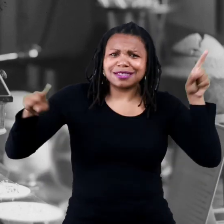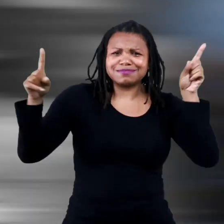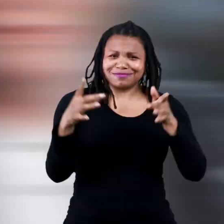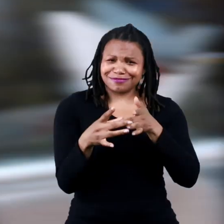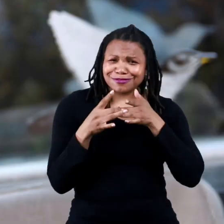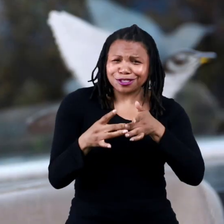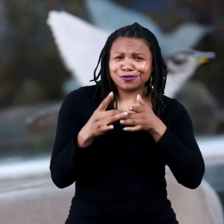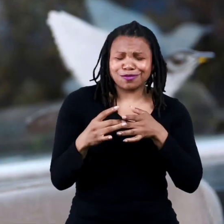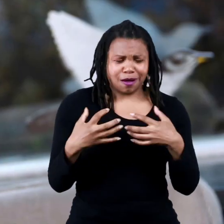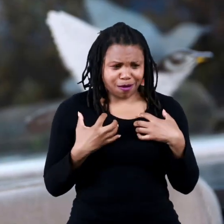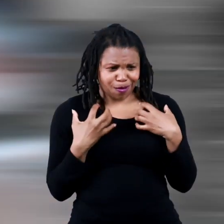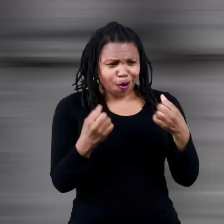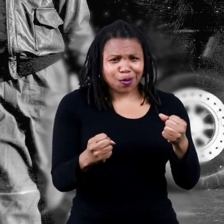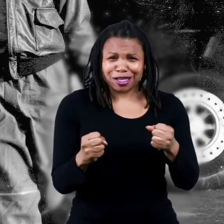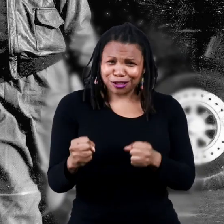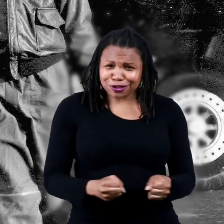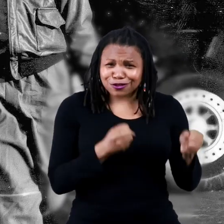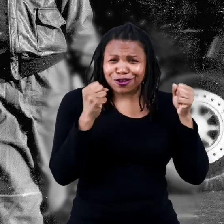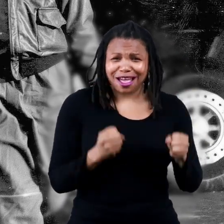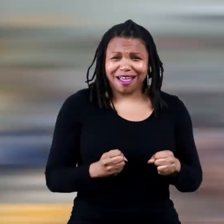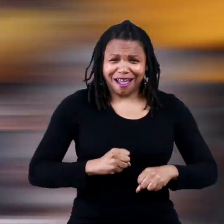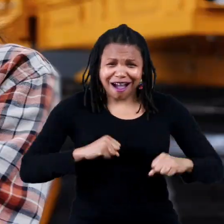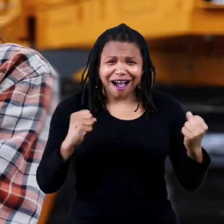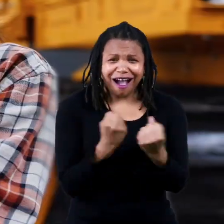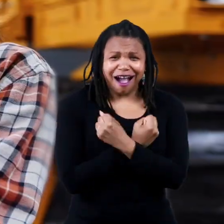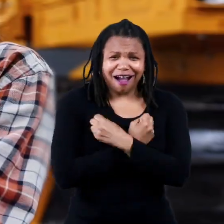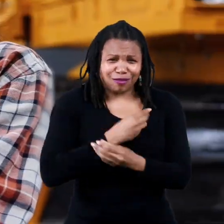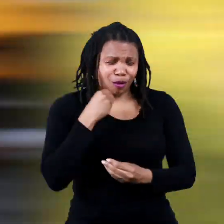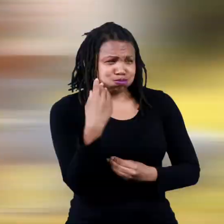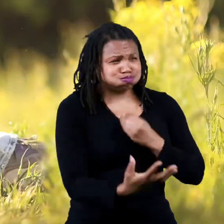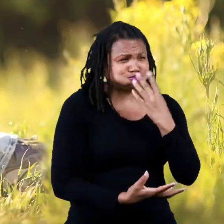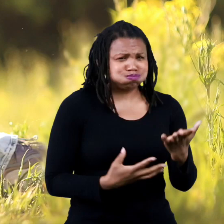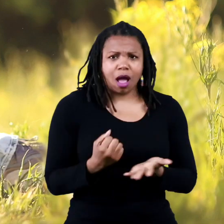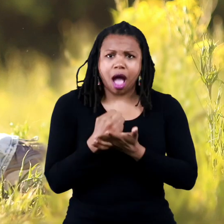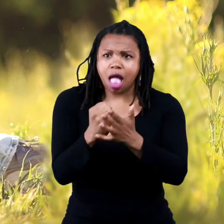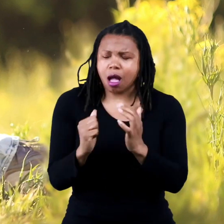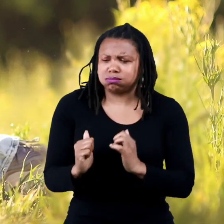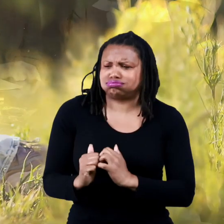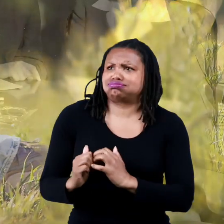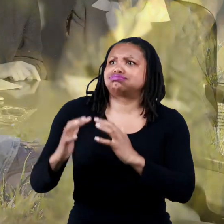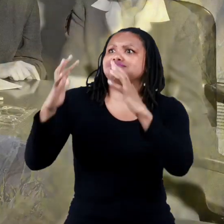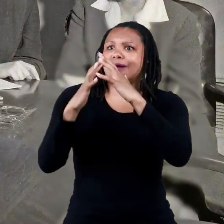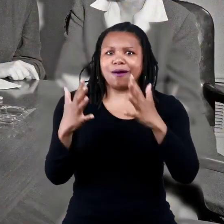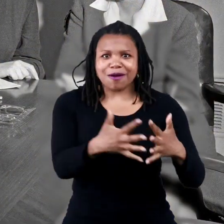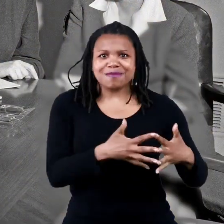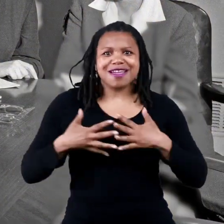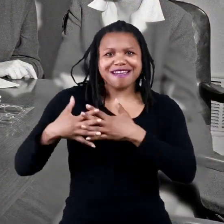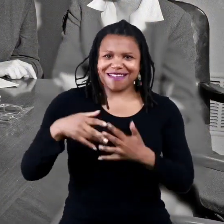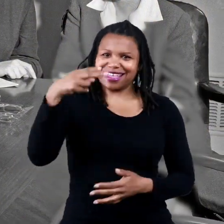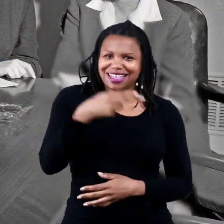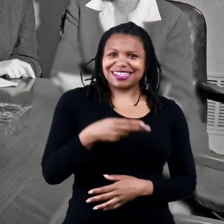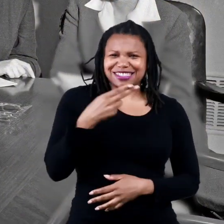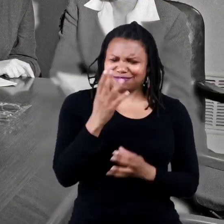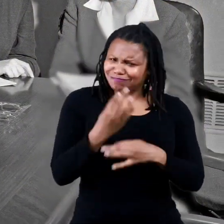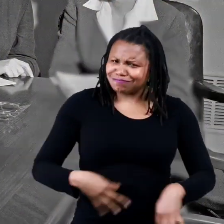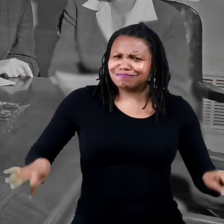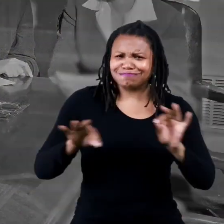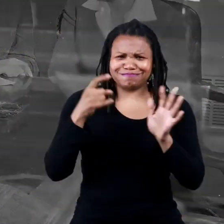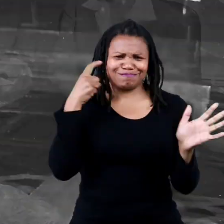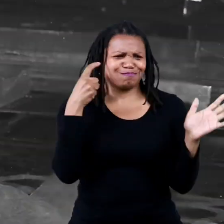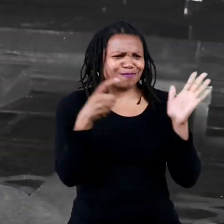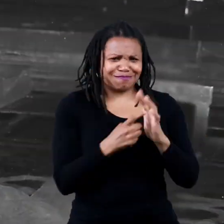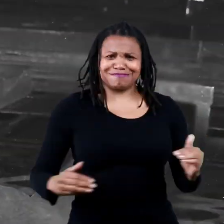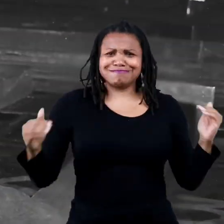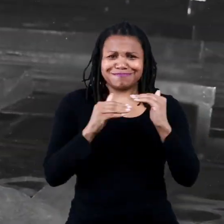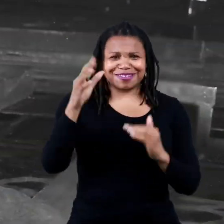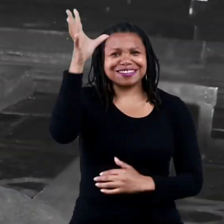achievements, leadership, courage, strength, and love of the women who built America was as vital as